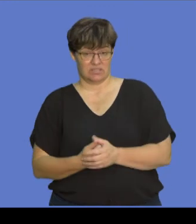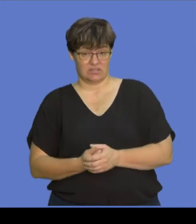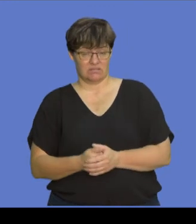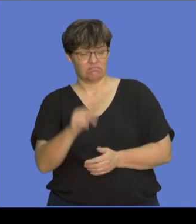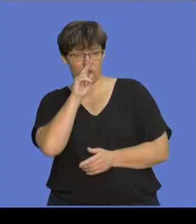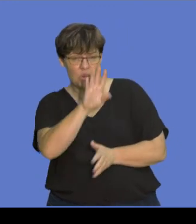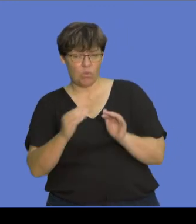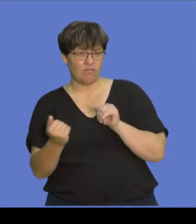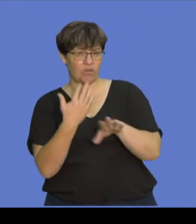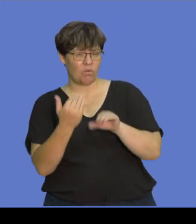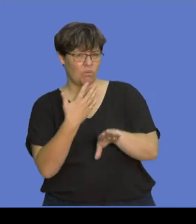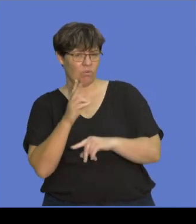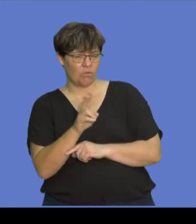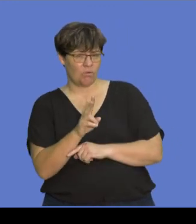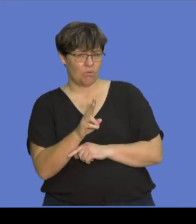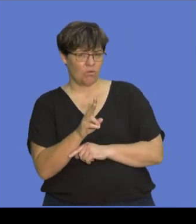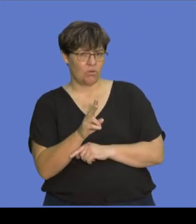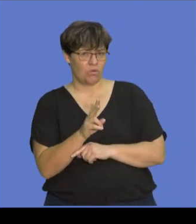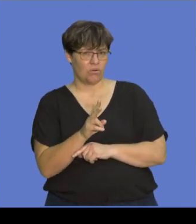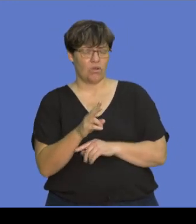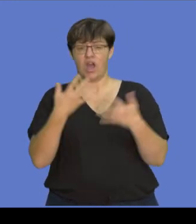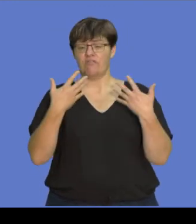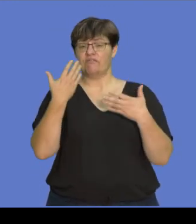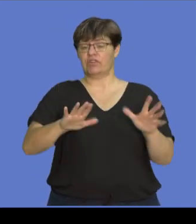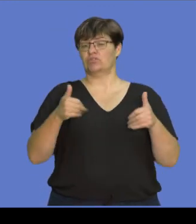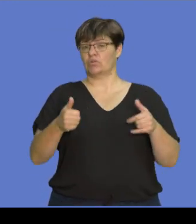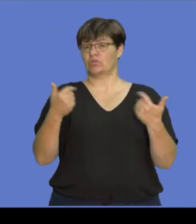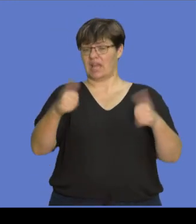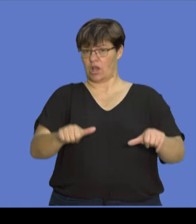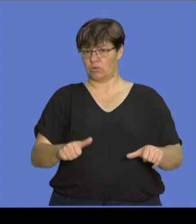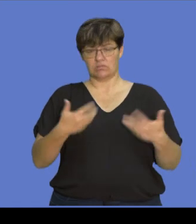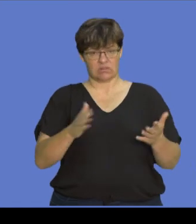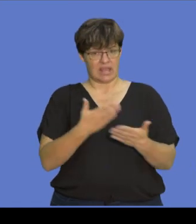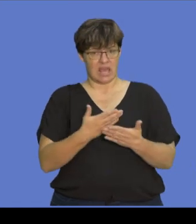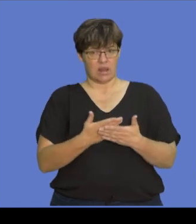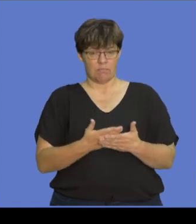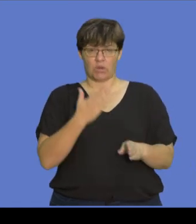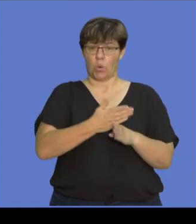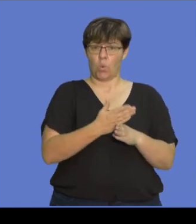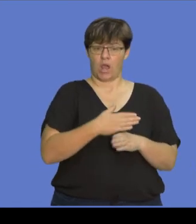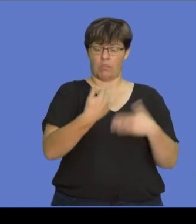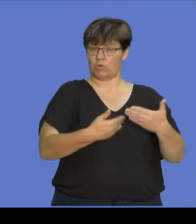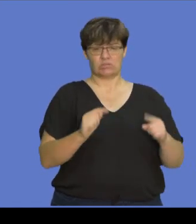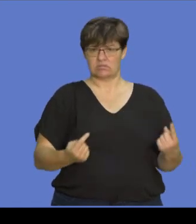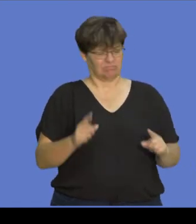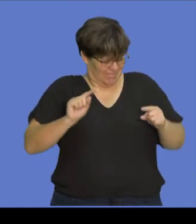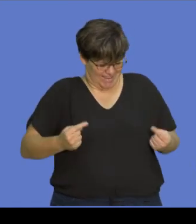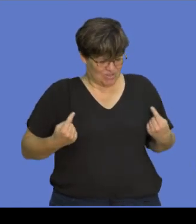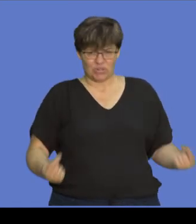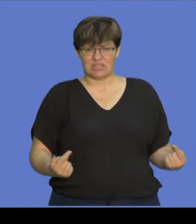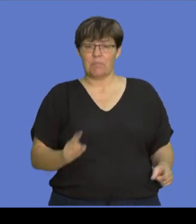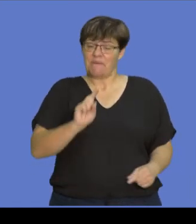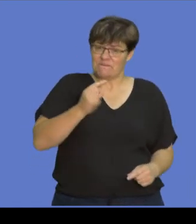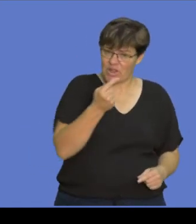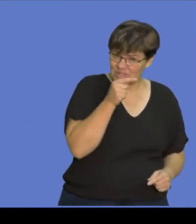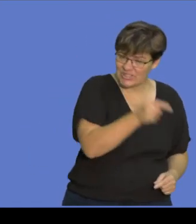flow. Can you complete a finished goods account without having done a work in process? Certainly not. You must have